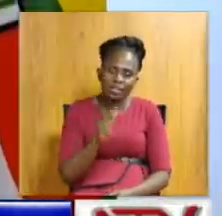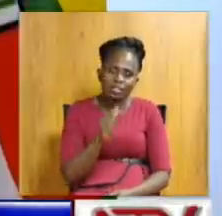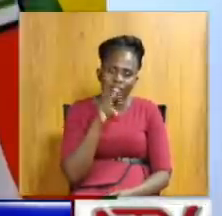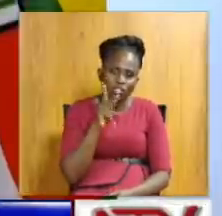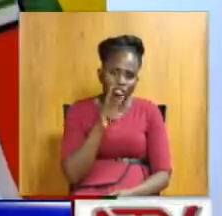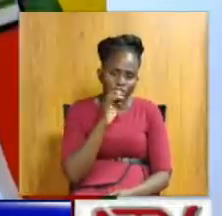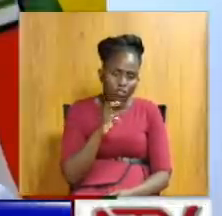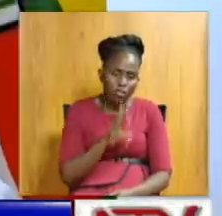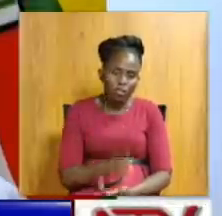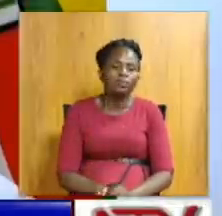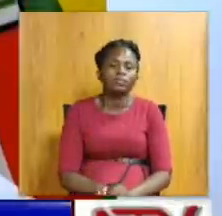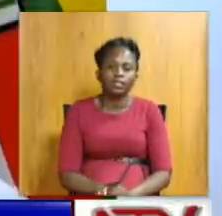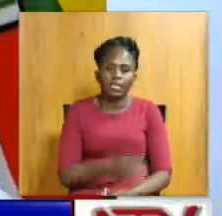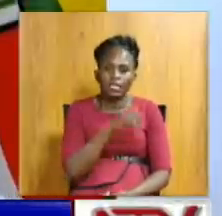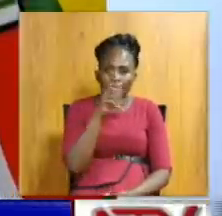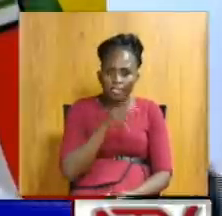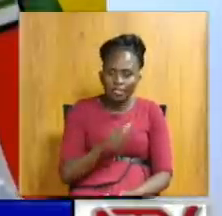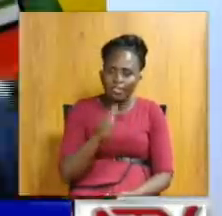Zake,